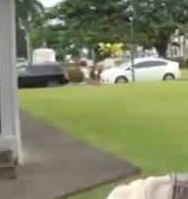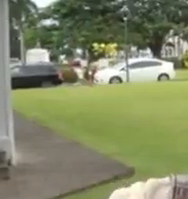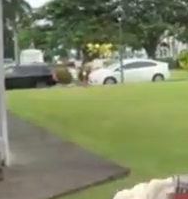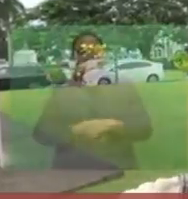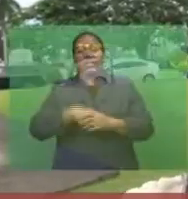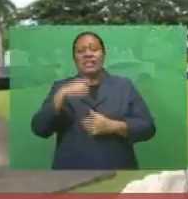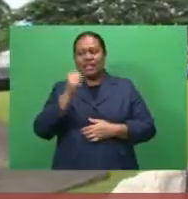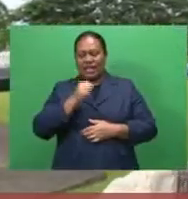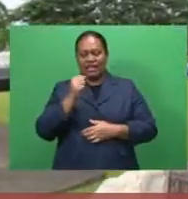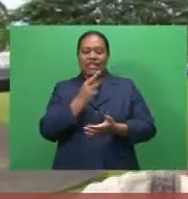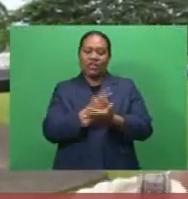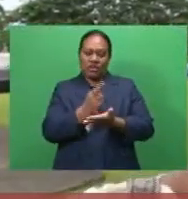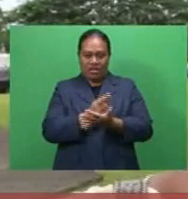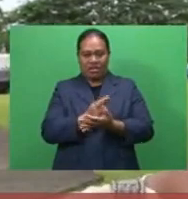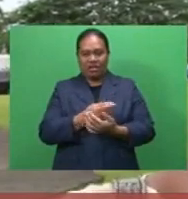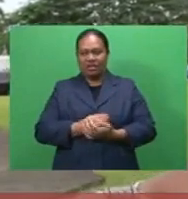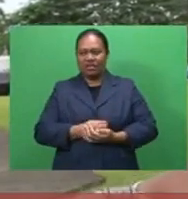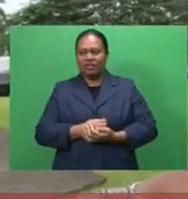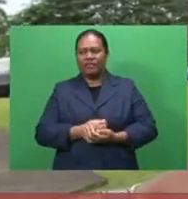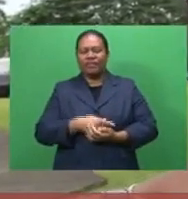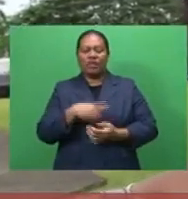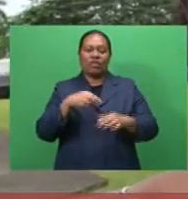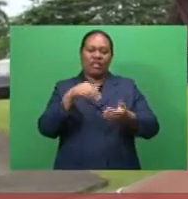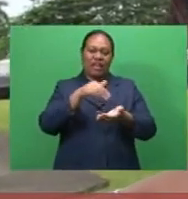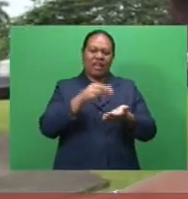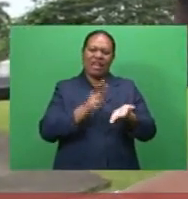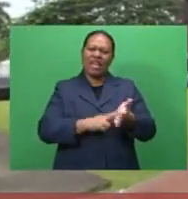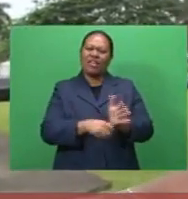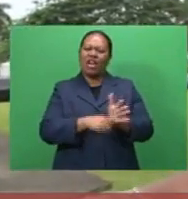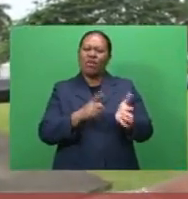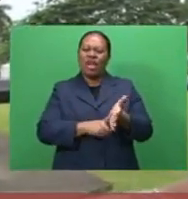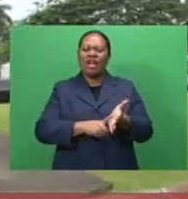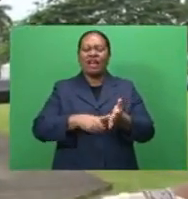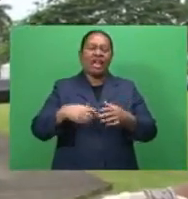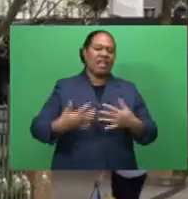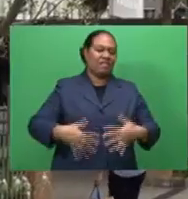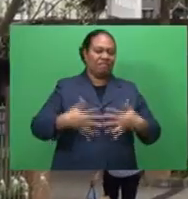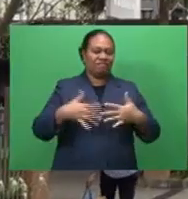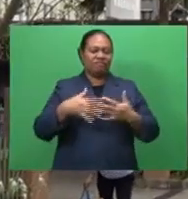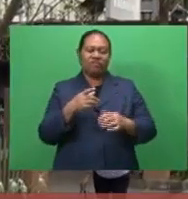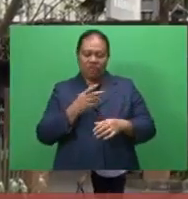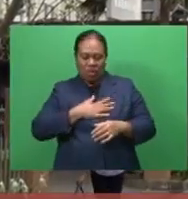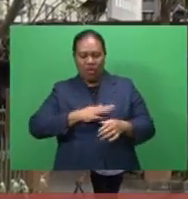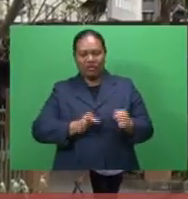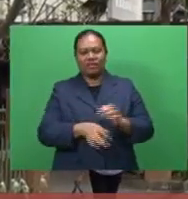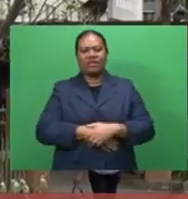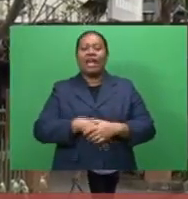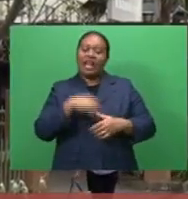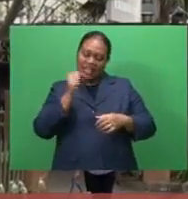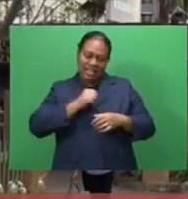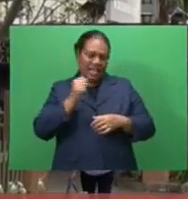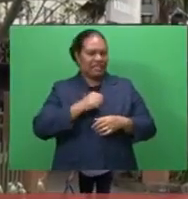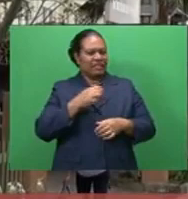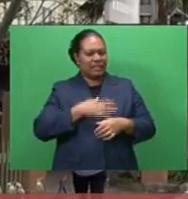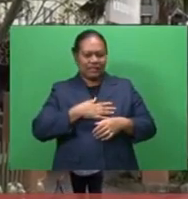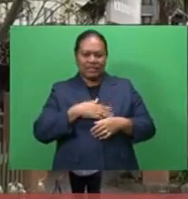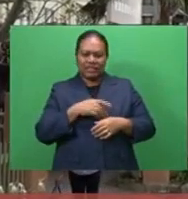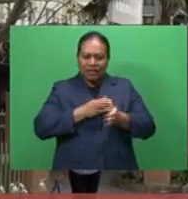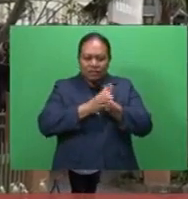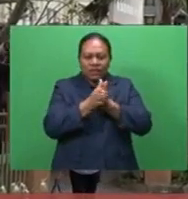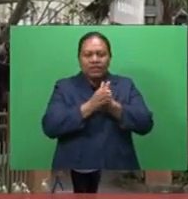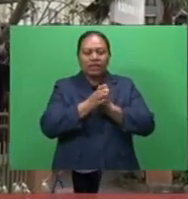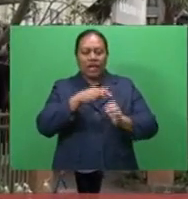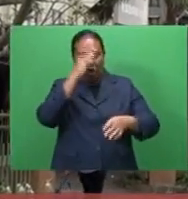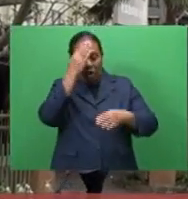Yes, I'm really looking forward to the resumption of the NRL season and Super Rugby Aotearoa. Looking forward for the rugby, as I